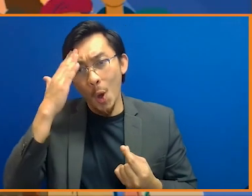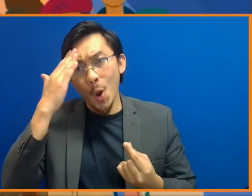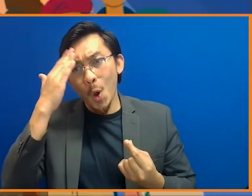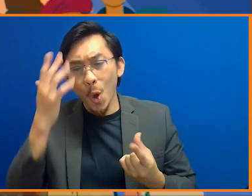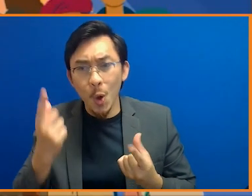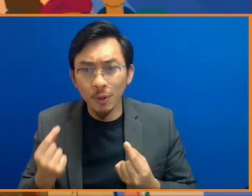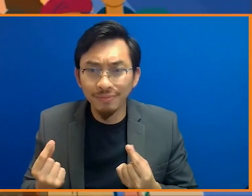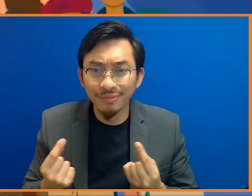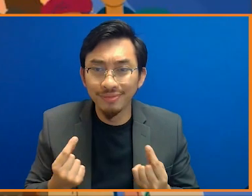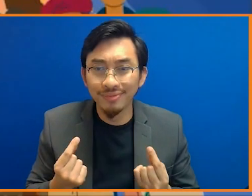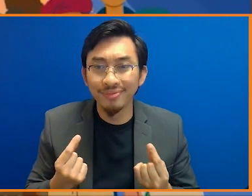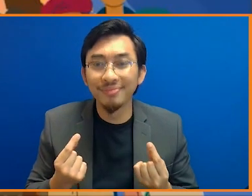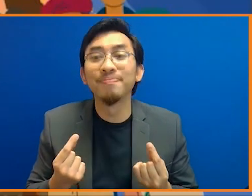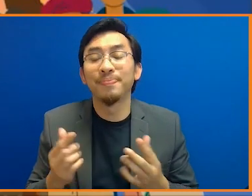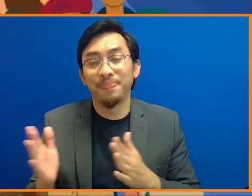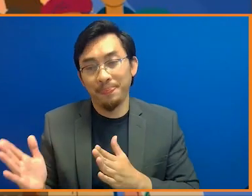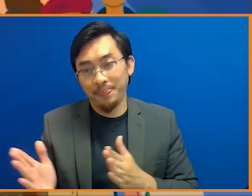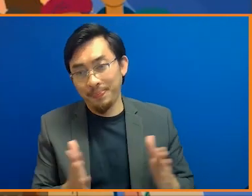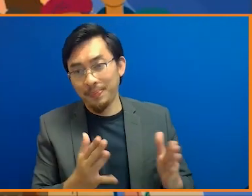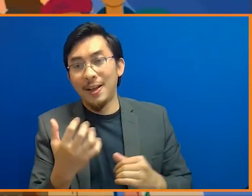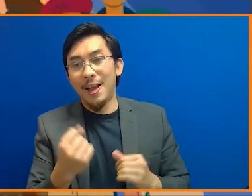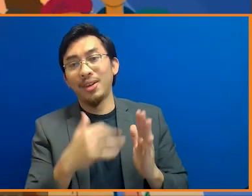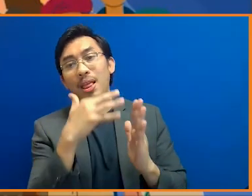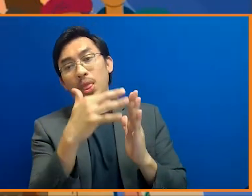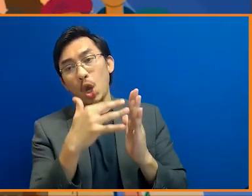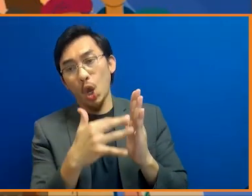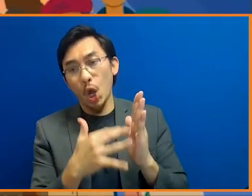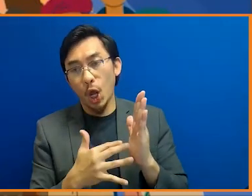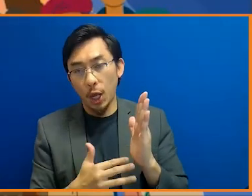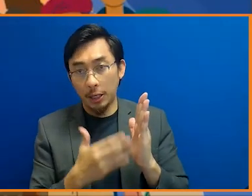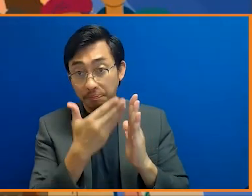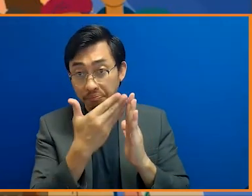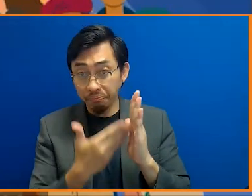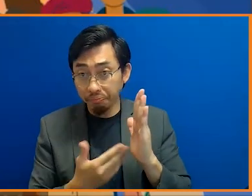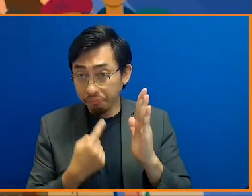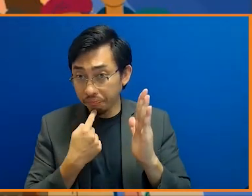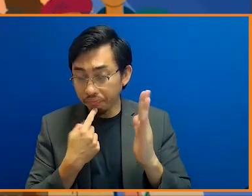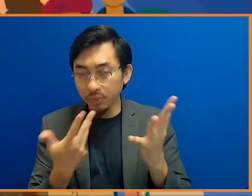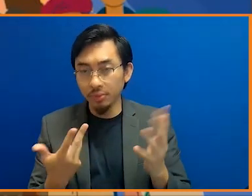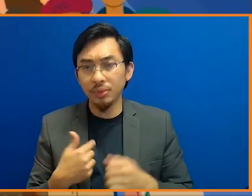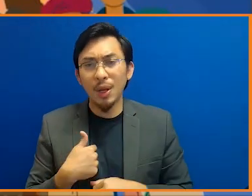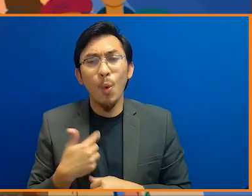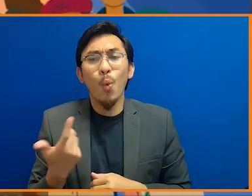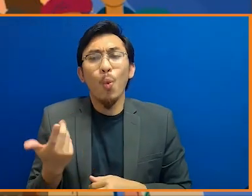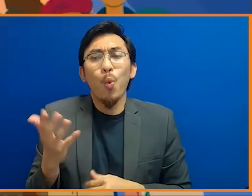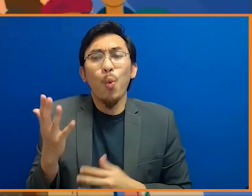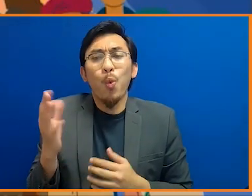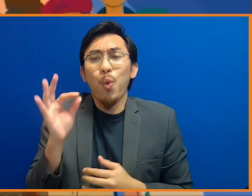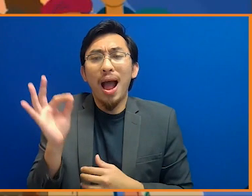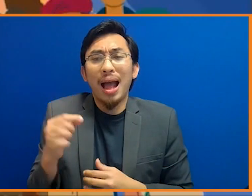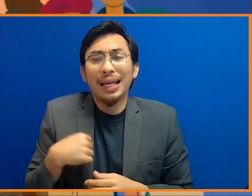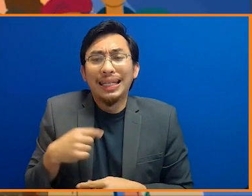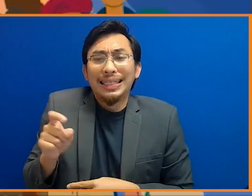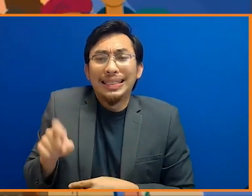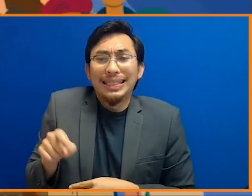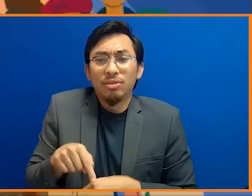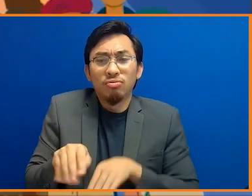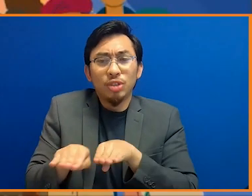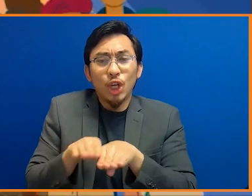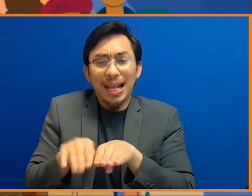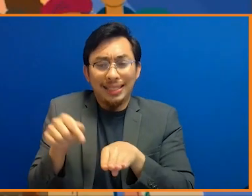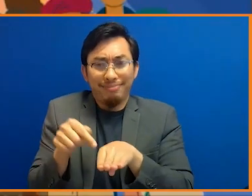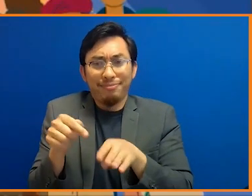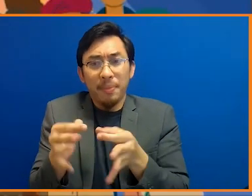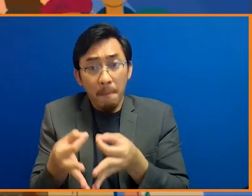right? Now, let's get to some theories on that. Why we this kind of this training